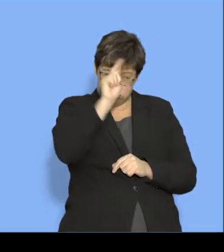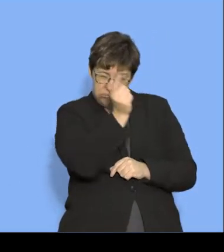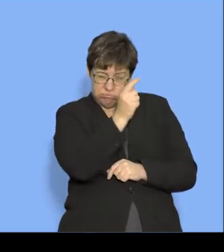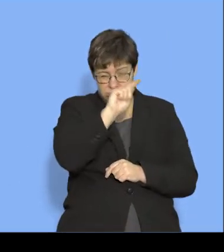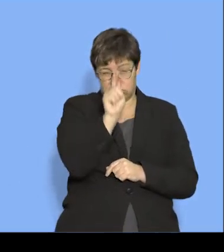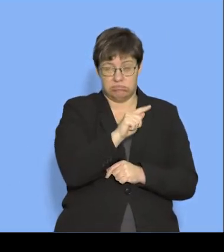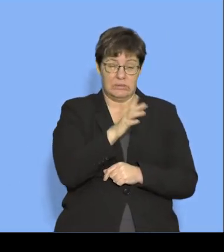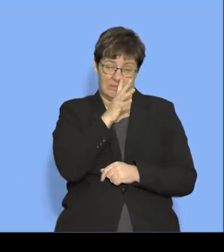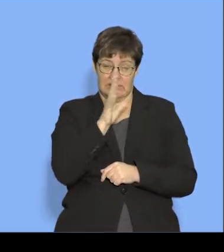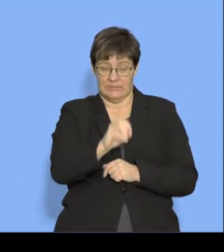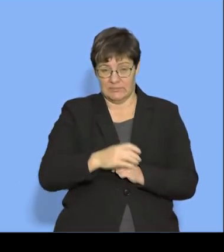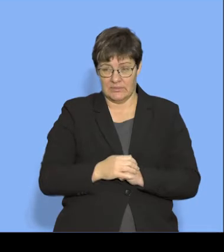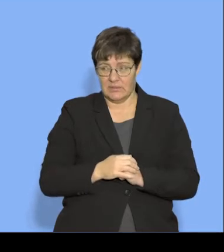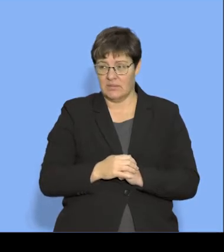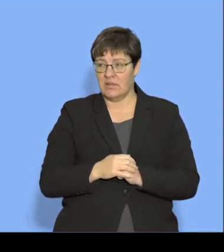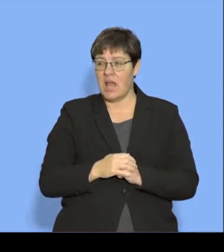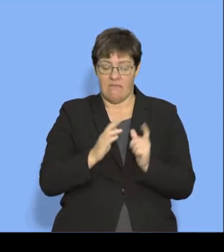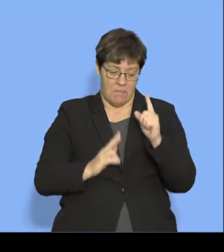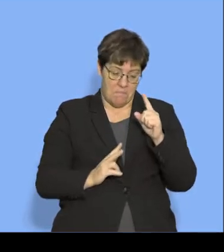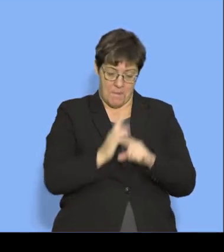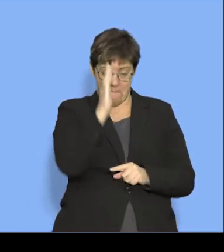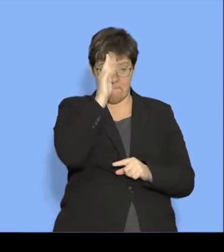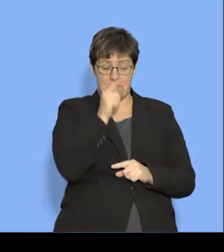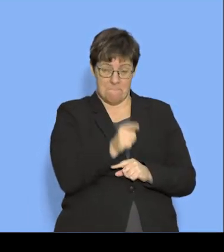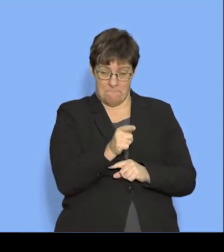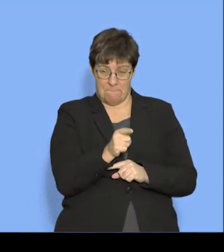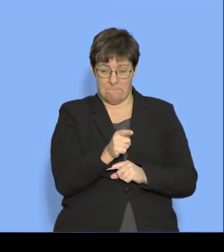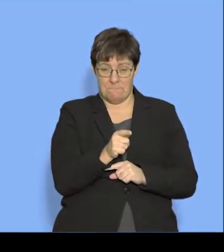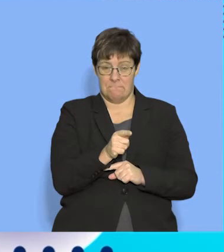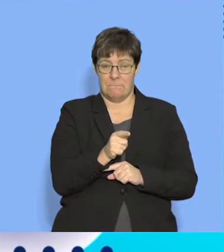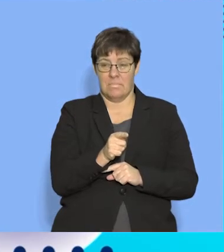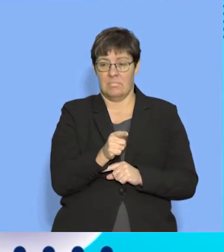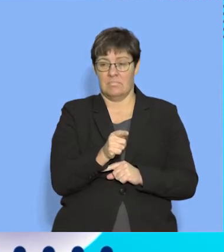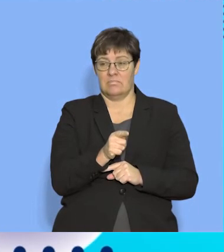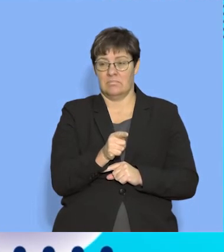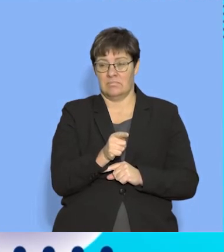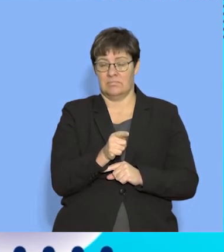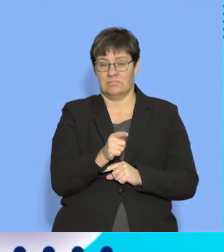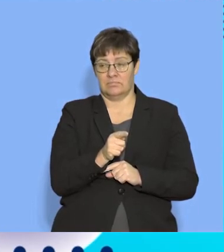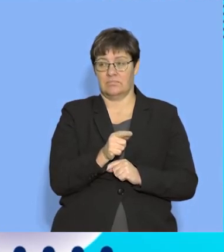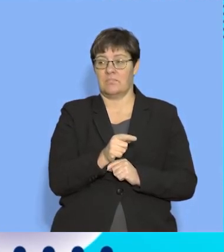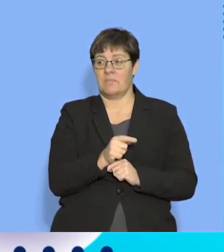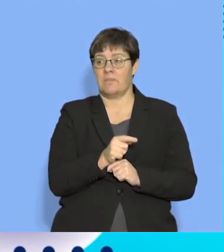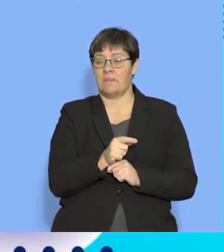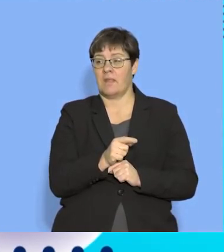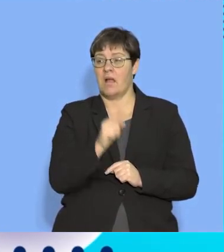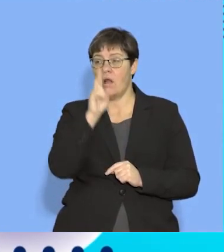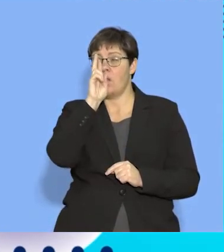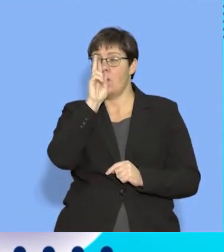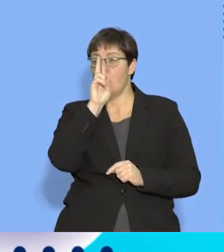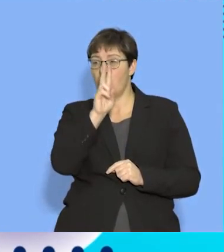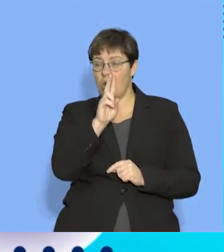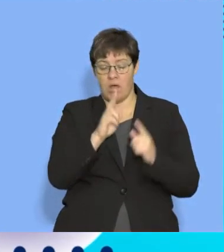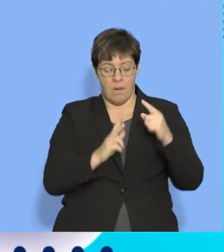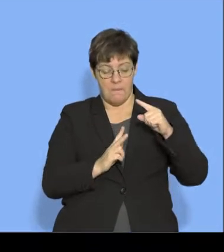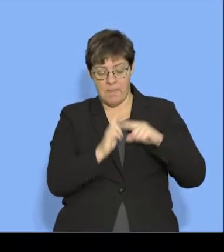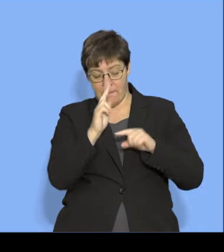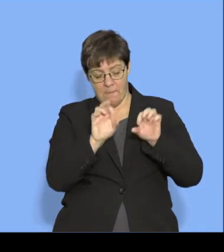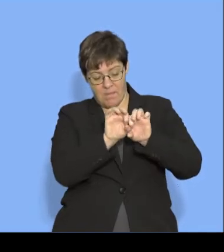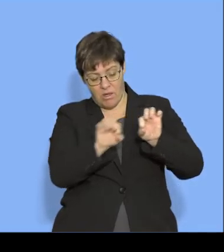coiled. However, when we take a section through that, essentially when we cut through this tube and look